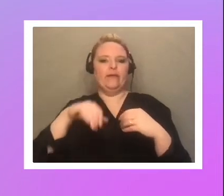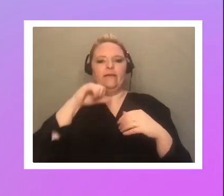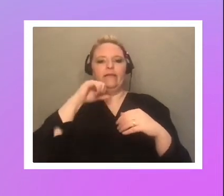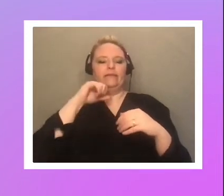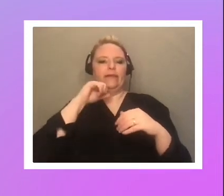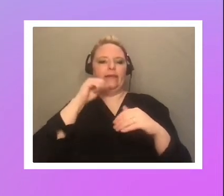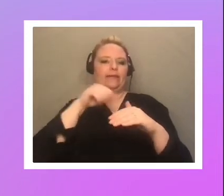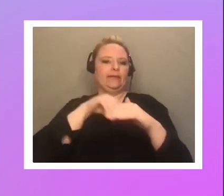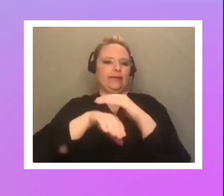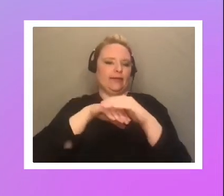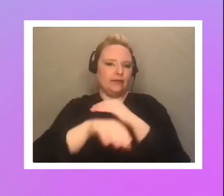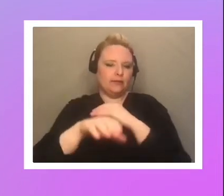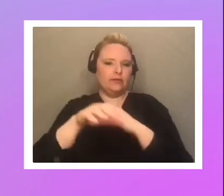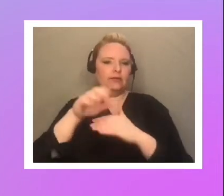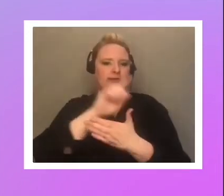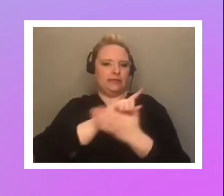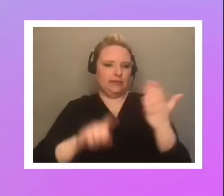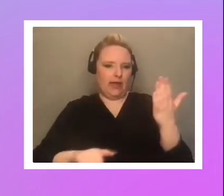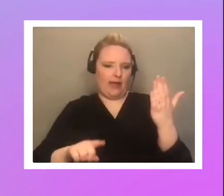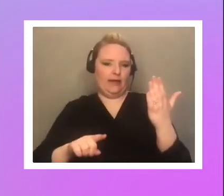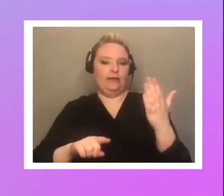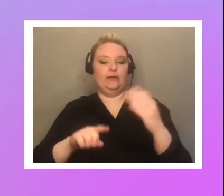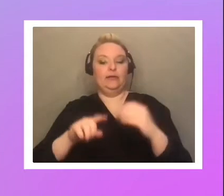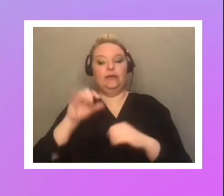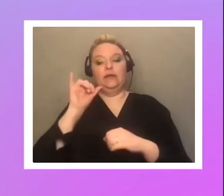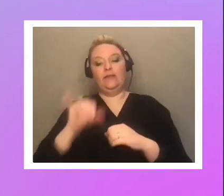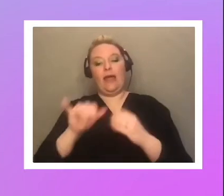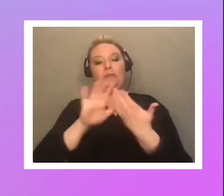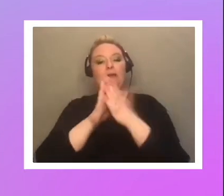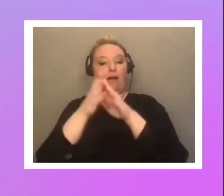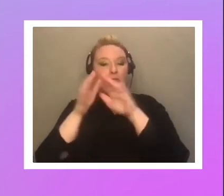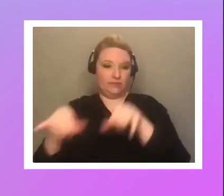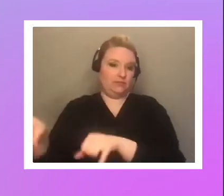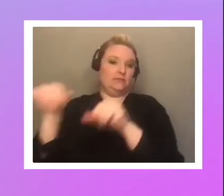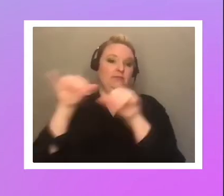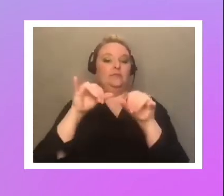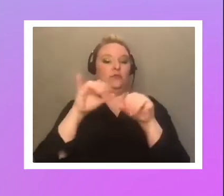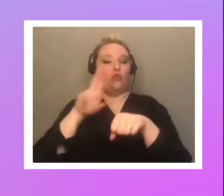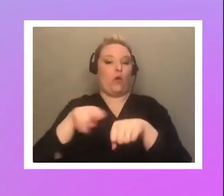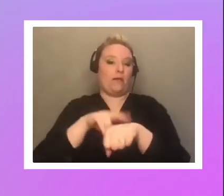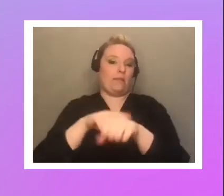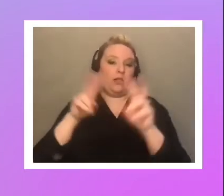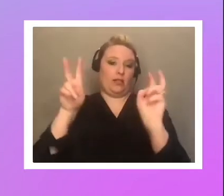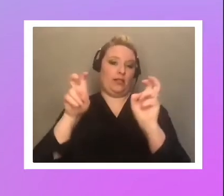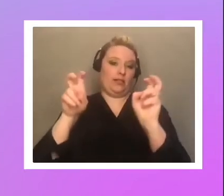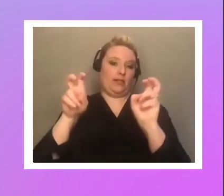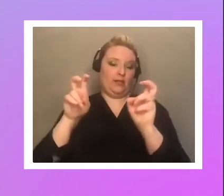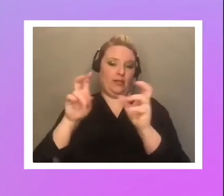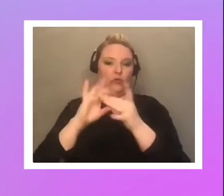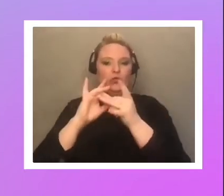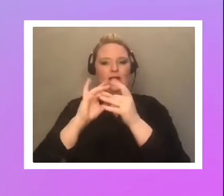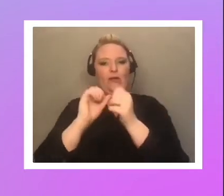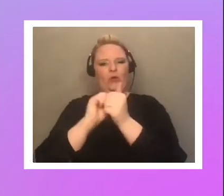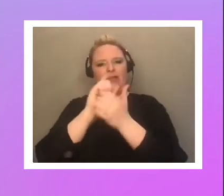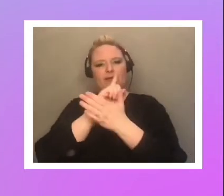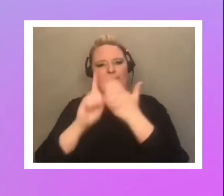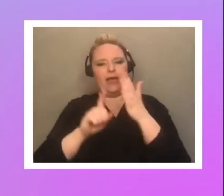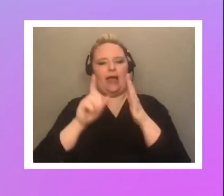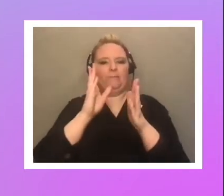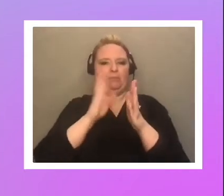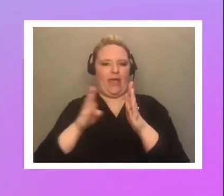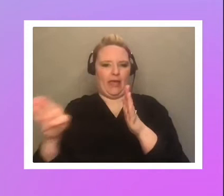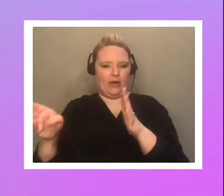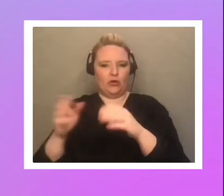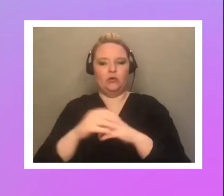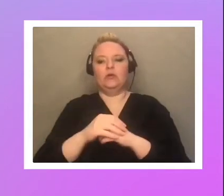inaccessible design. And that becomes the norm as far as design patterns.